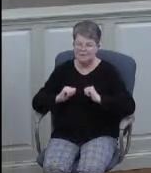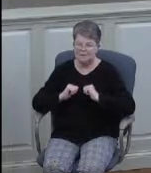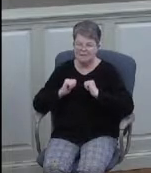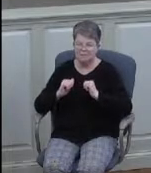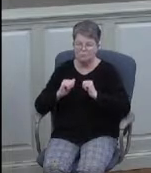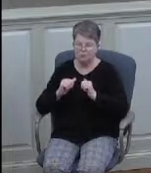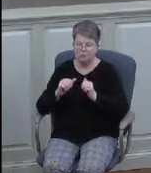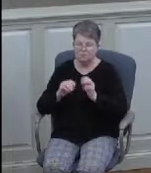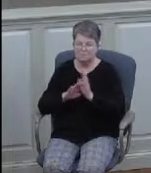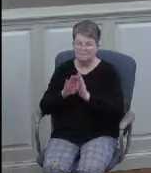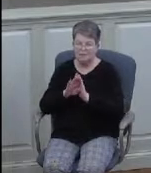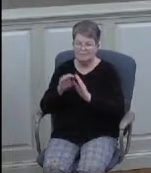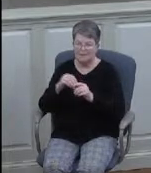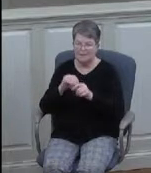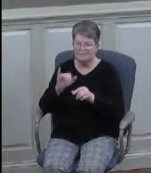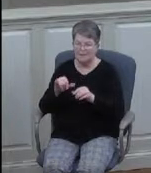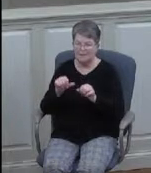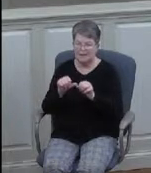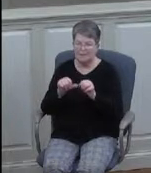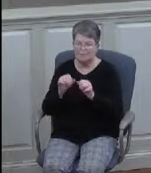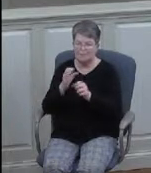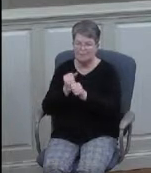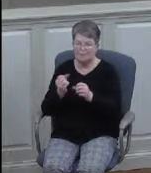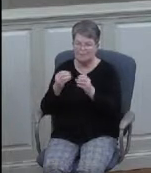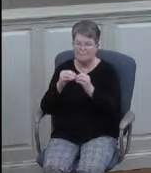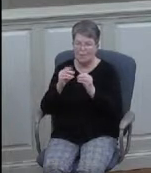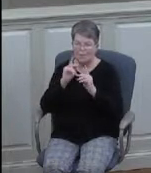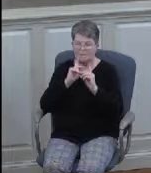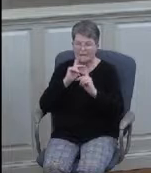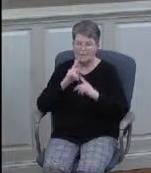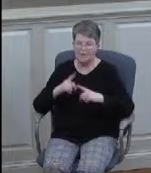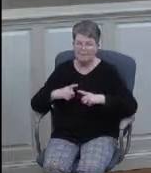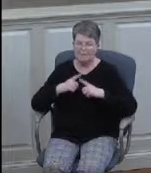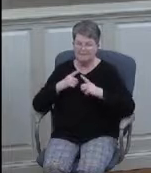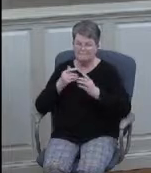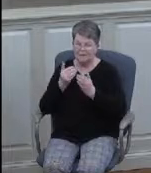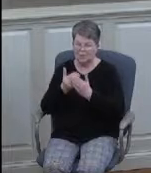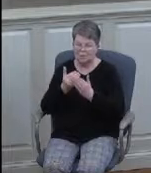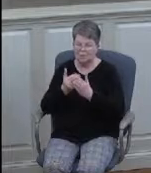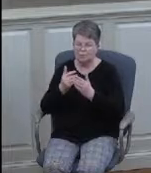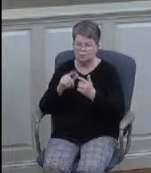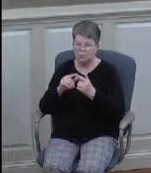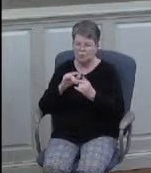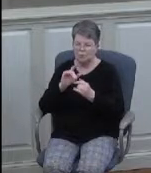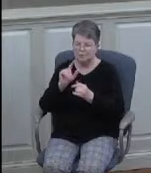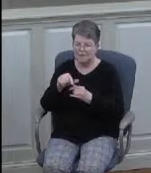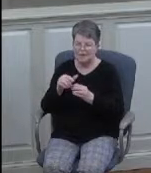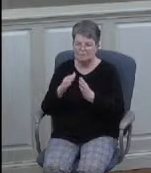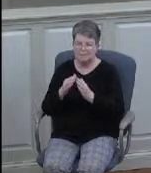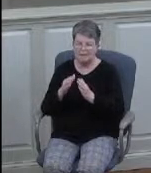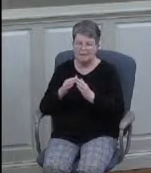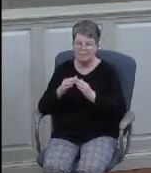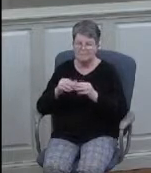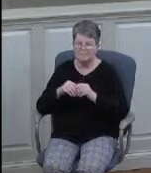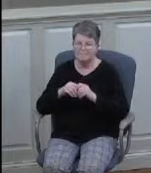in that area to get more people living close into the downtown.